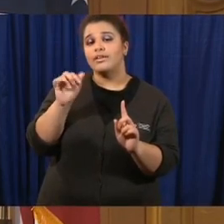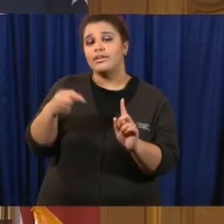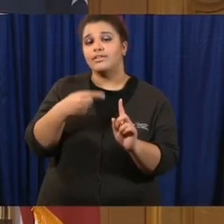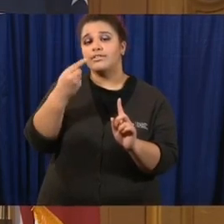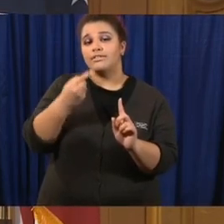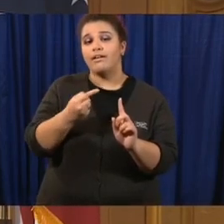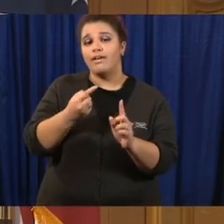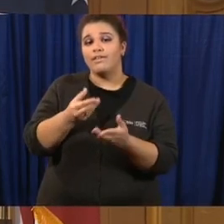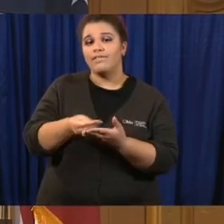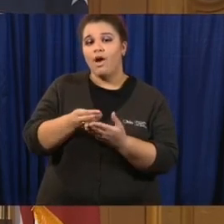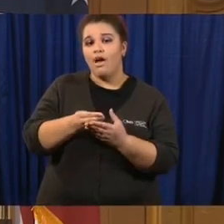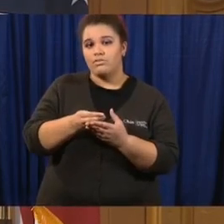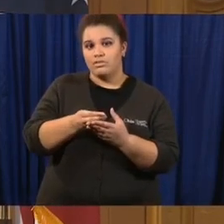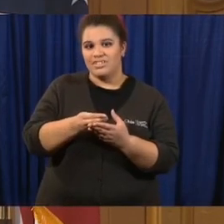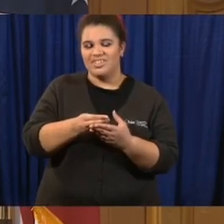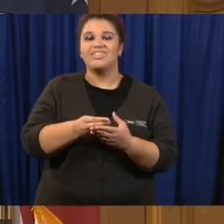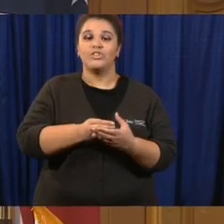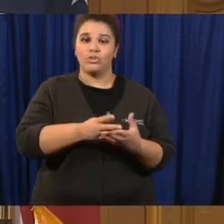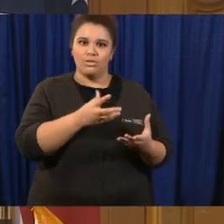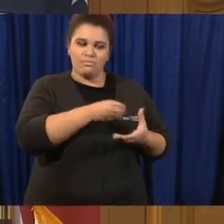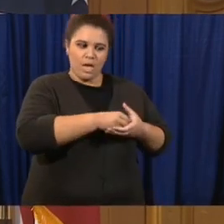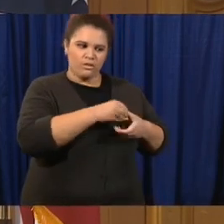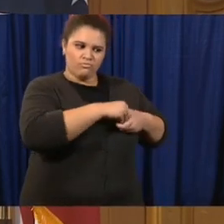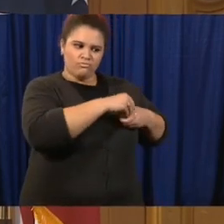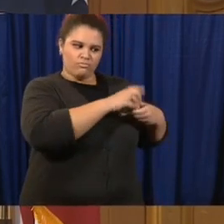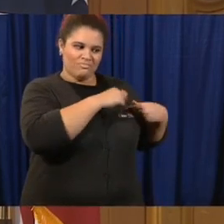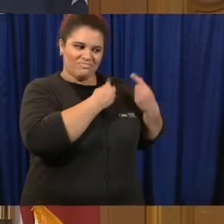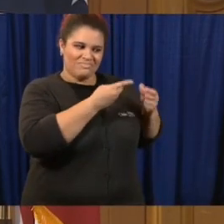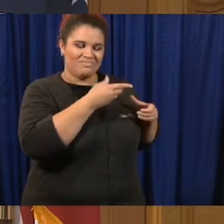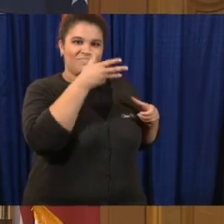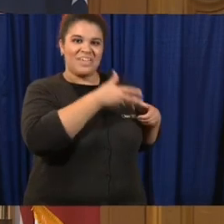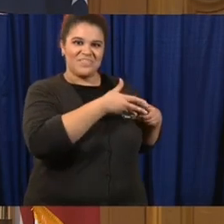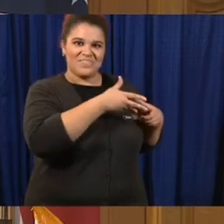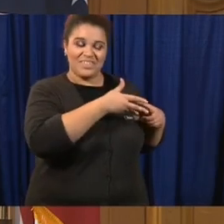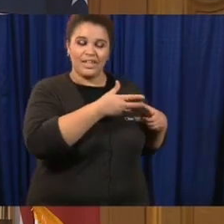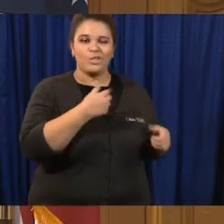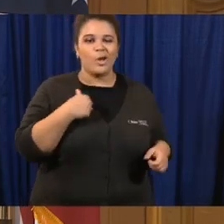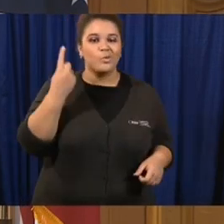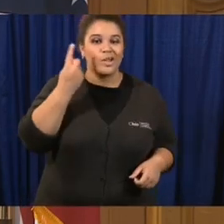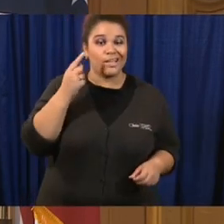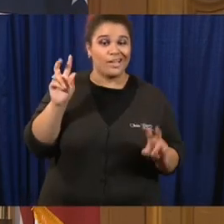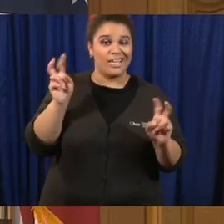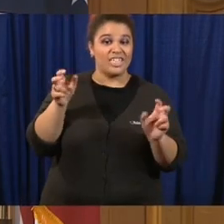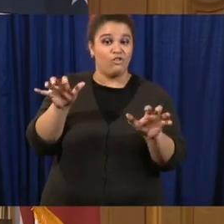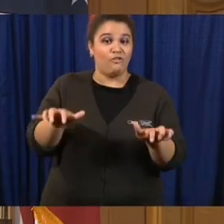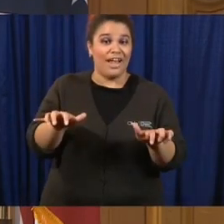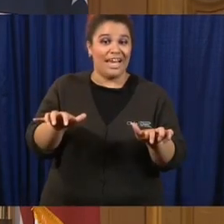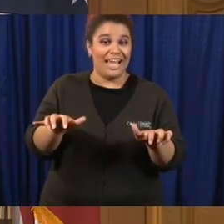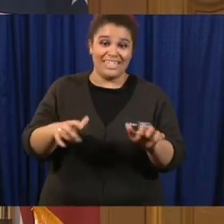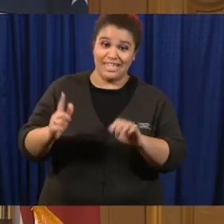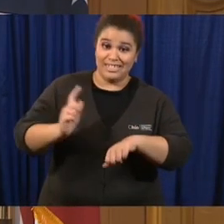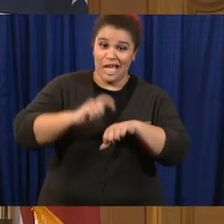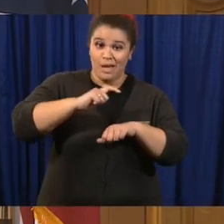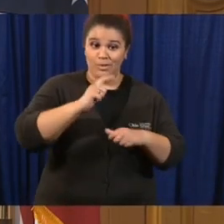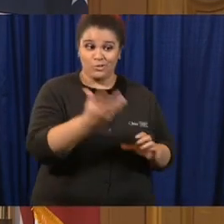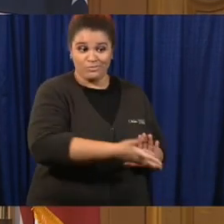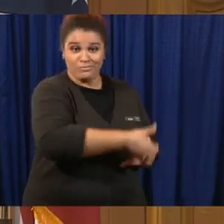Hi, Governor. Andrew Welsh-Huggins with the Associated Press, as always. Thanks so much for having these briefings.